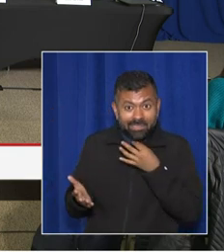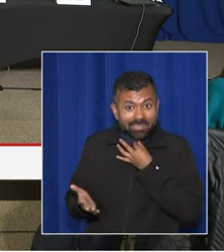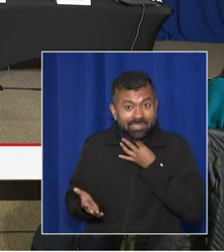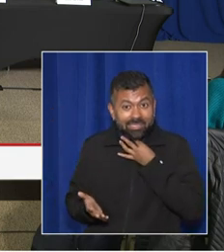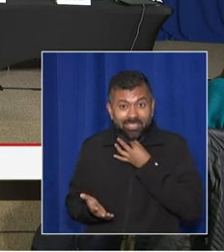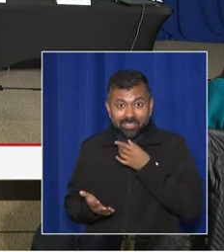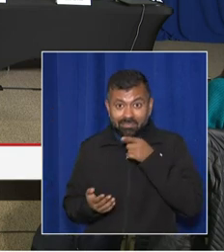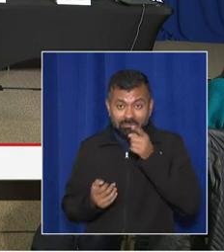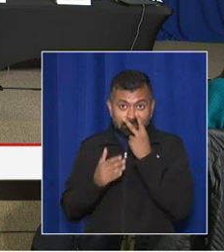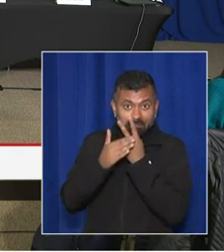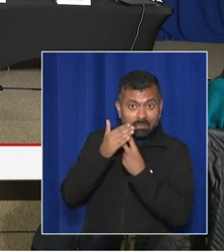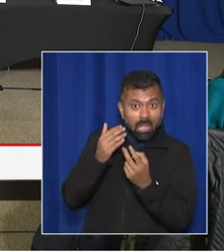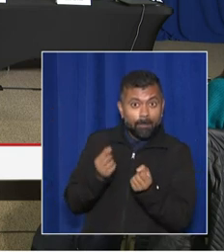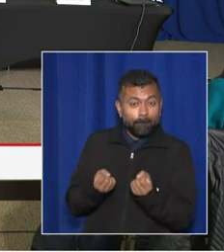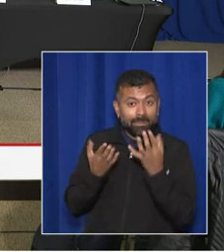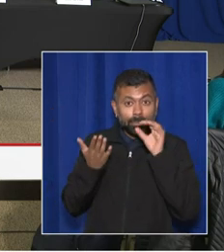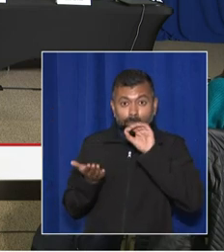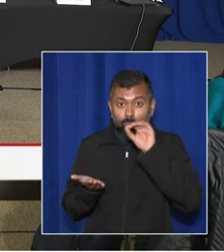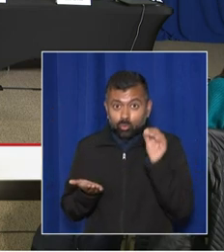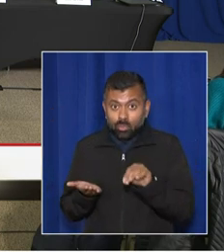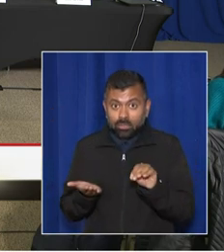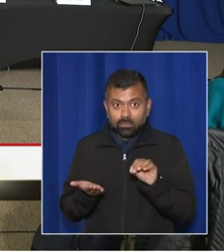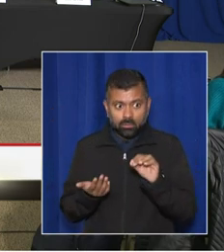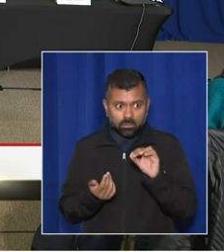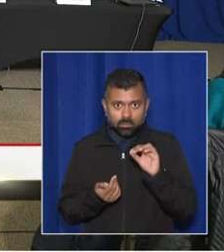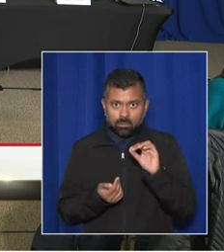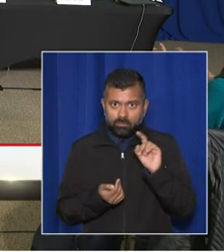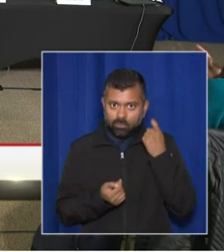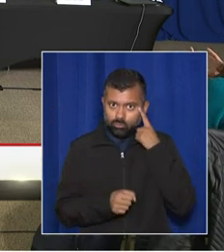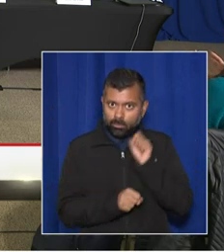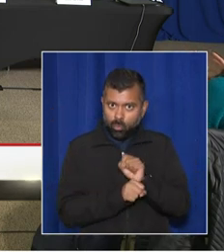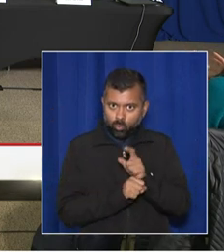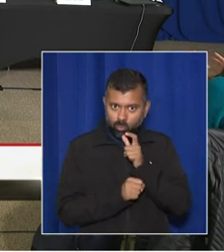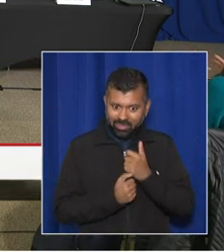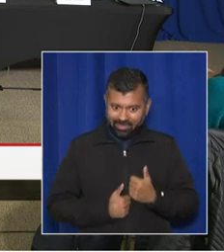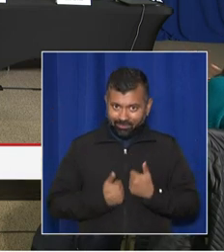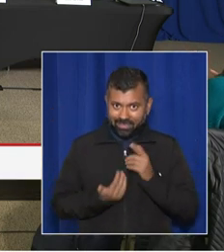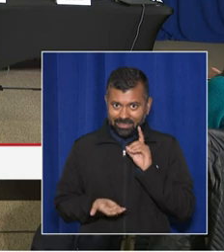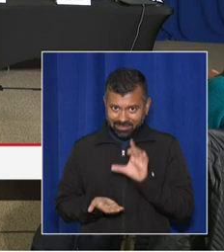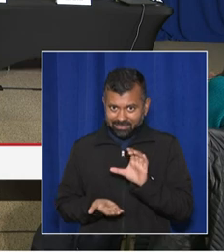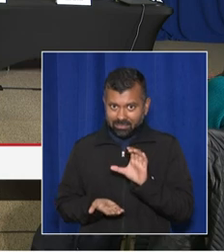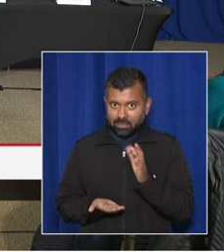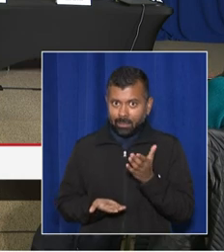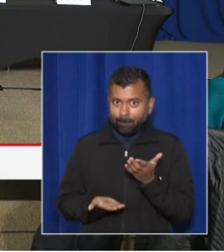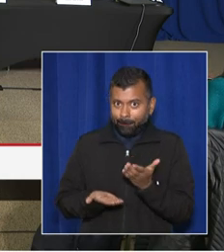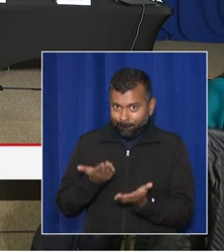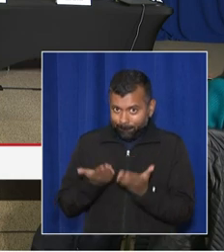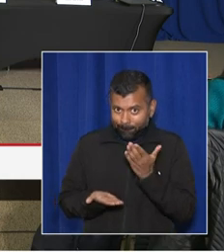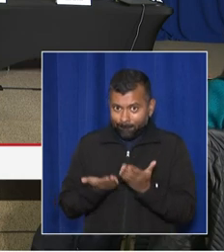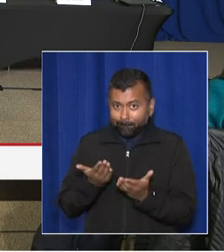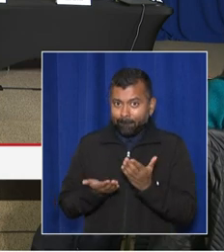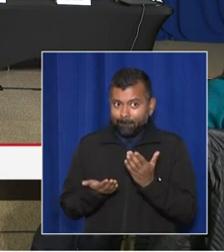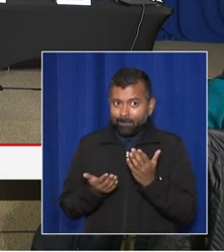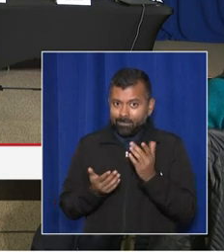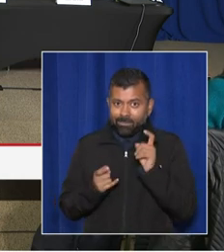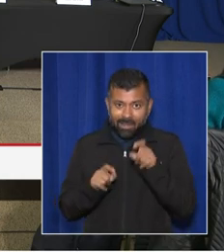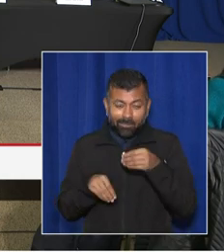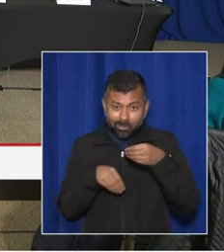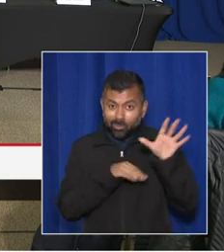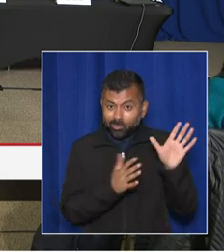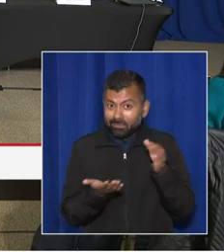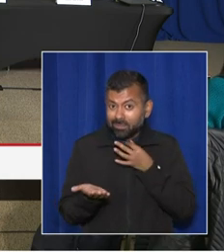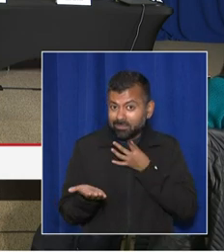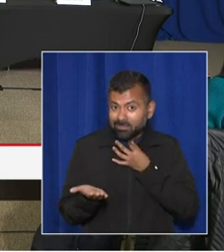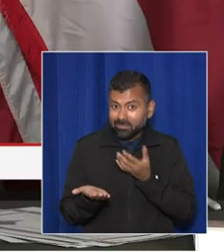a percentage of how much the jobs from local DC actually match to the federal jobs being lost at this time? So to your